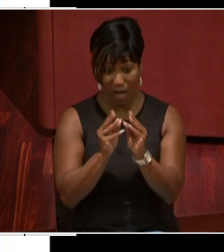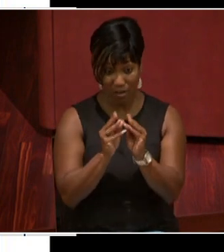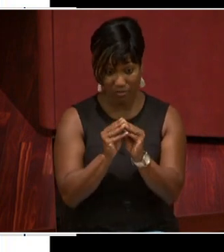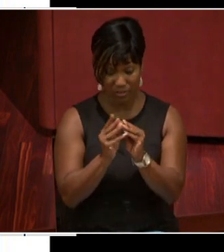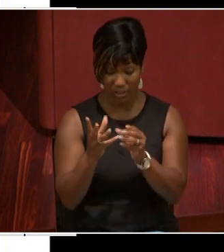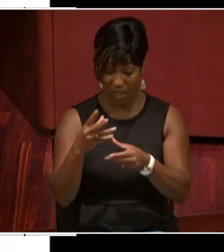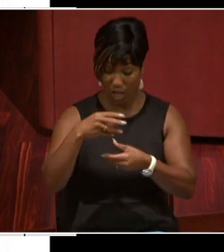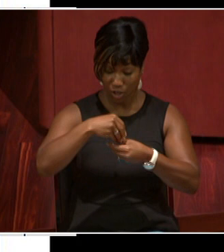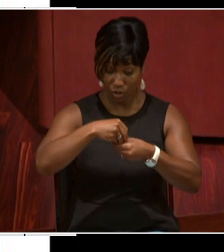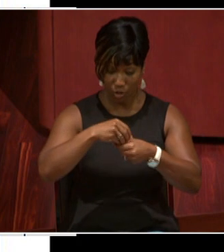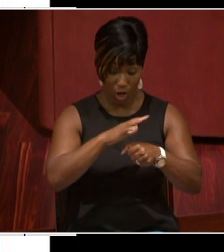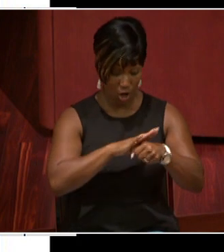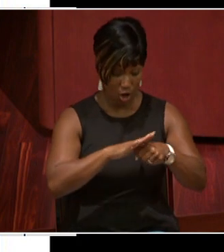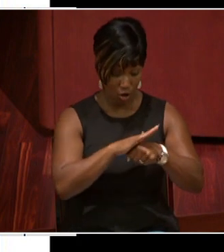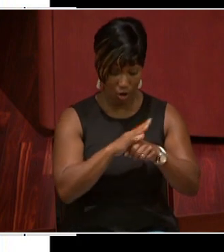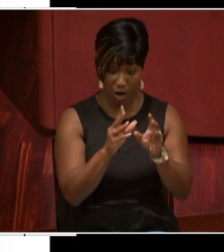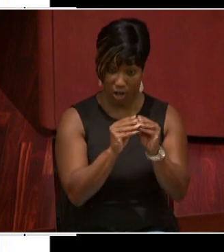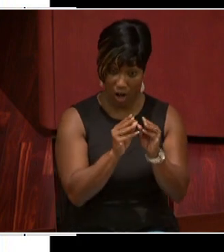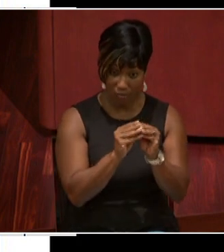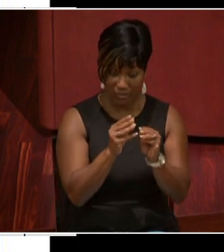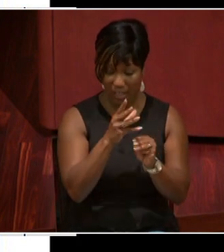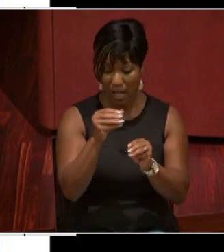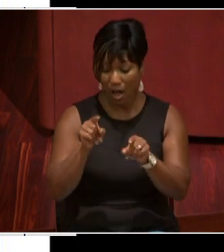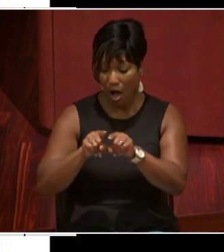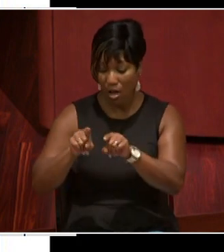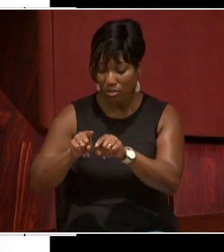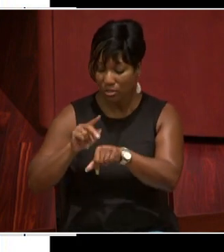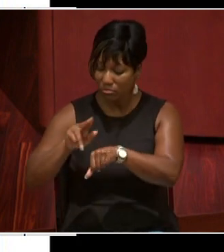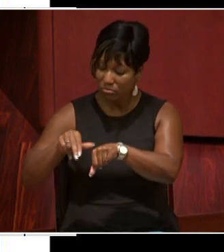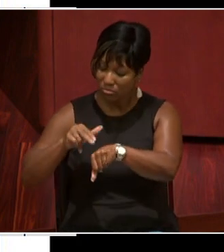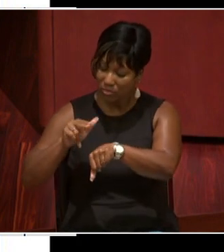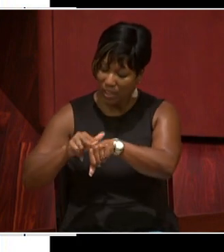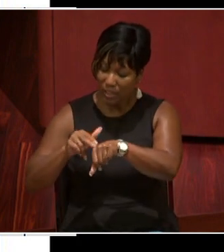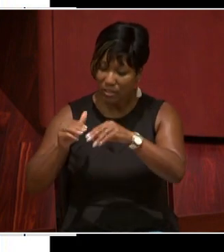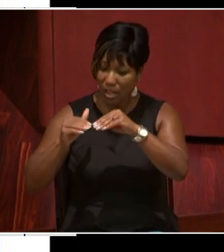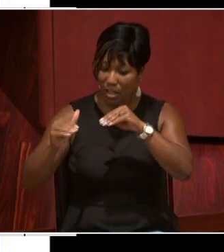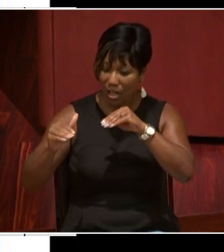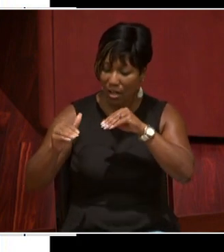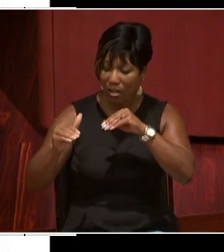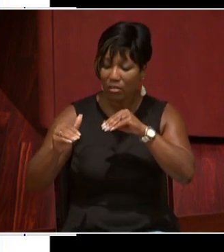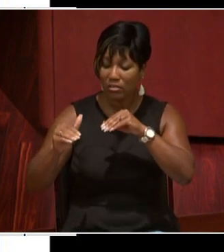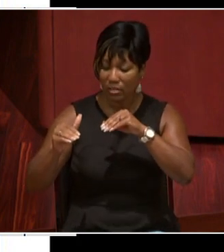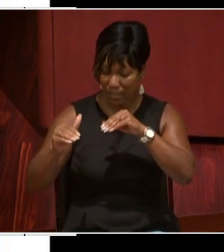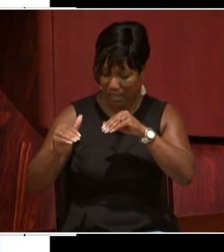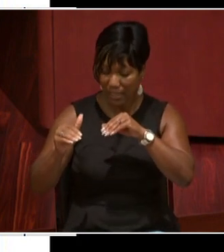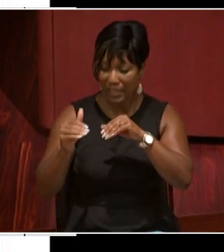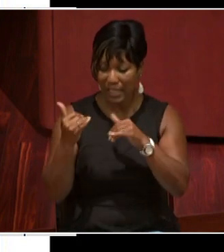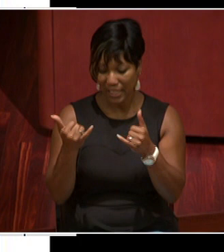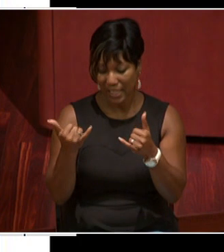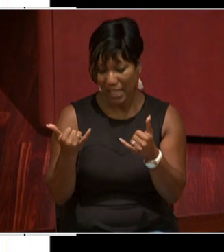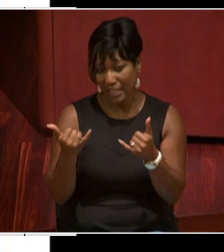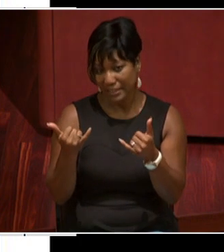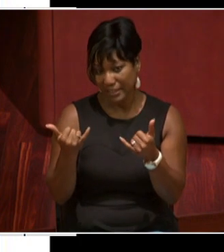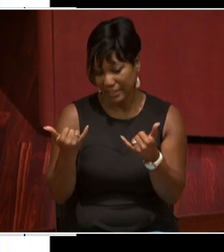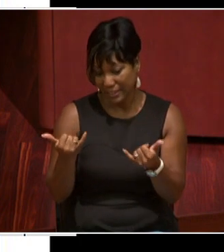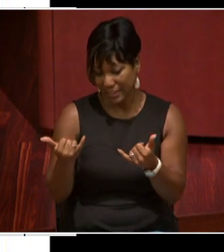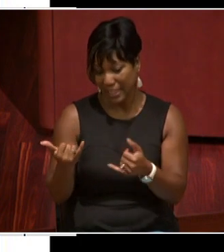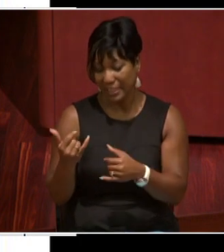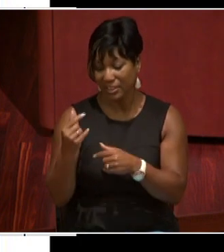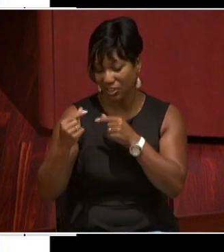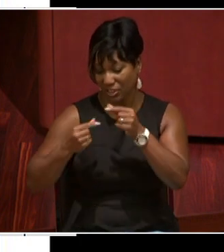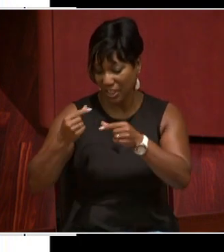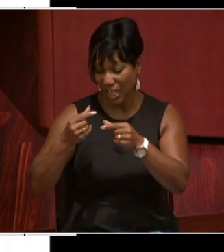including local conferences, as well as those on the national level, such as this virtual genealogy fair, the Federation of